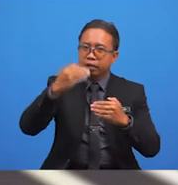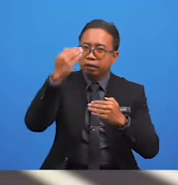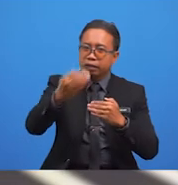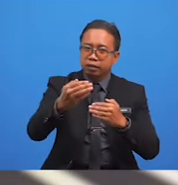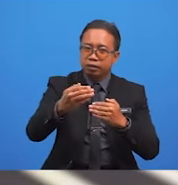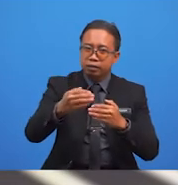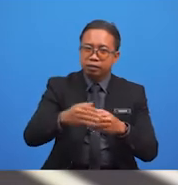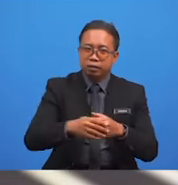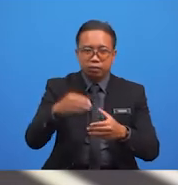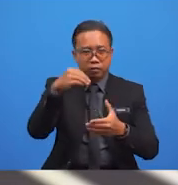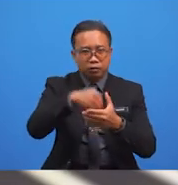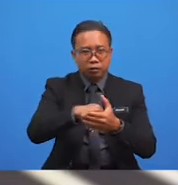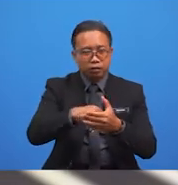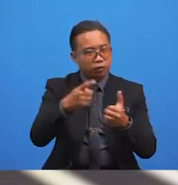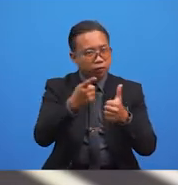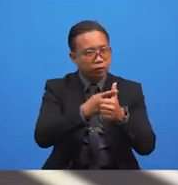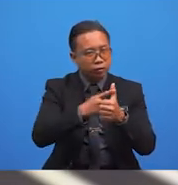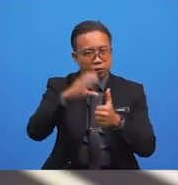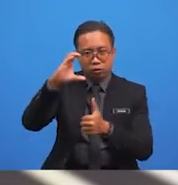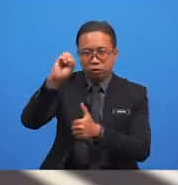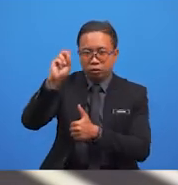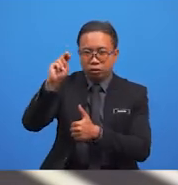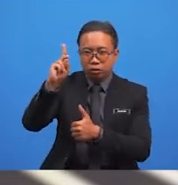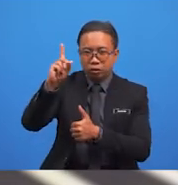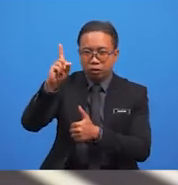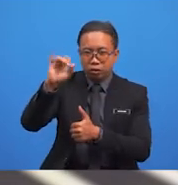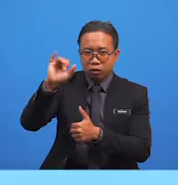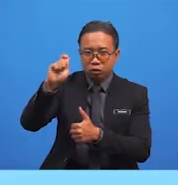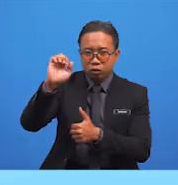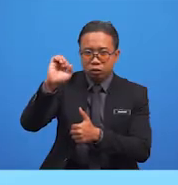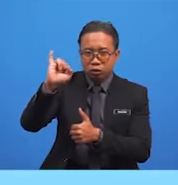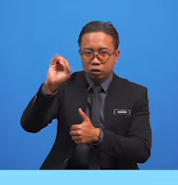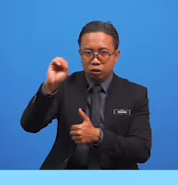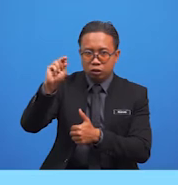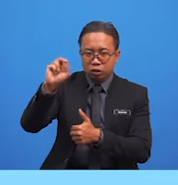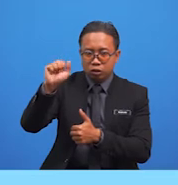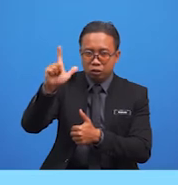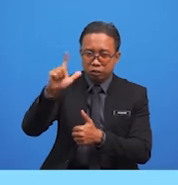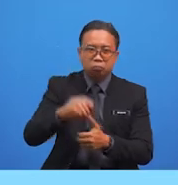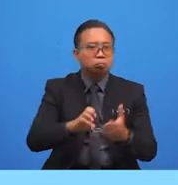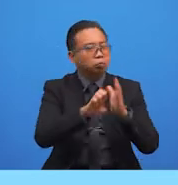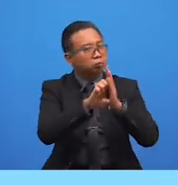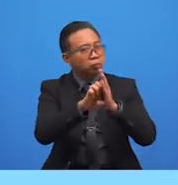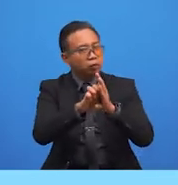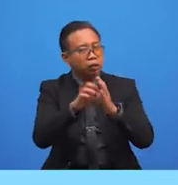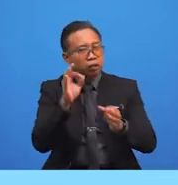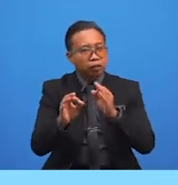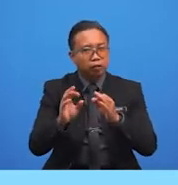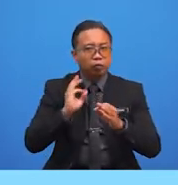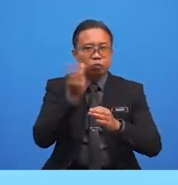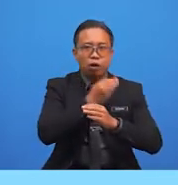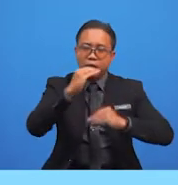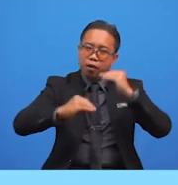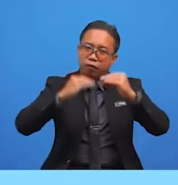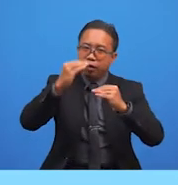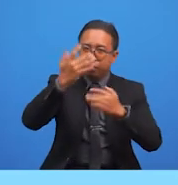Next, include first conditional in your writing. For example, if we